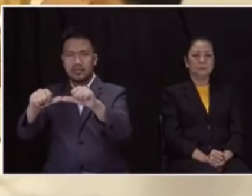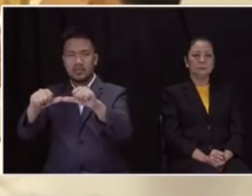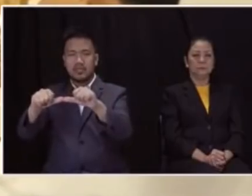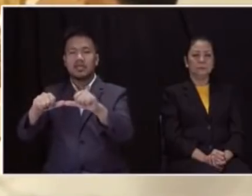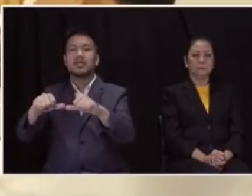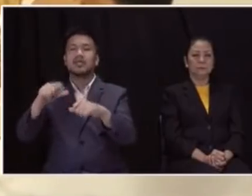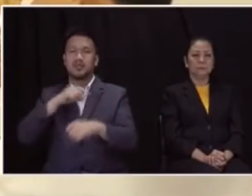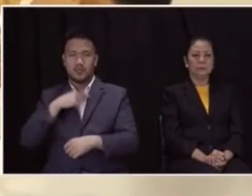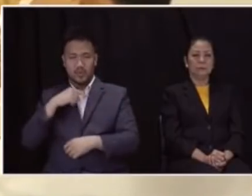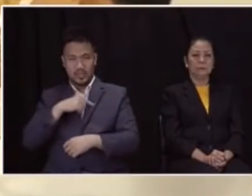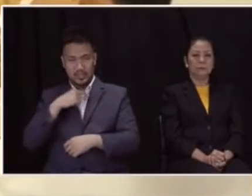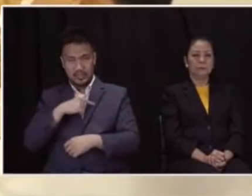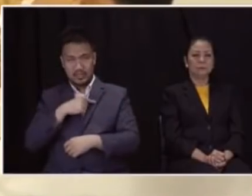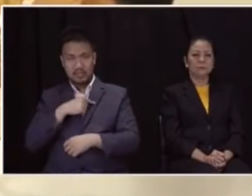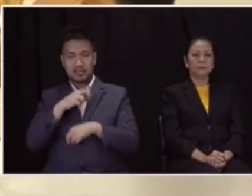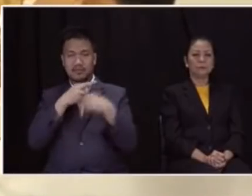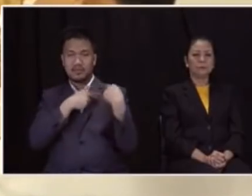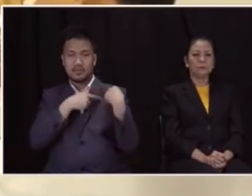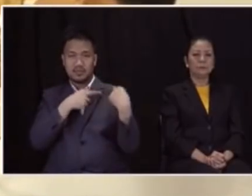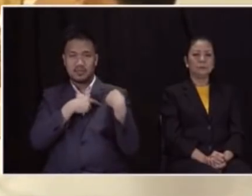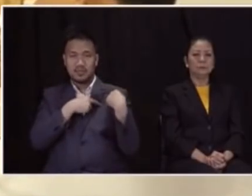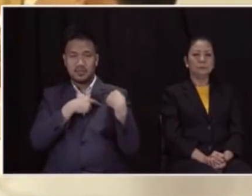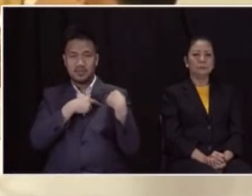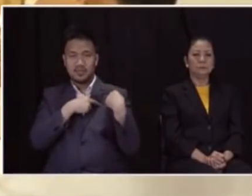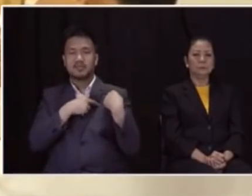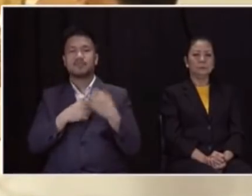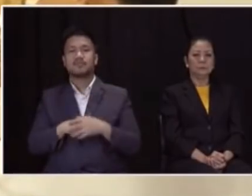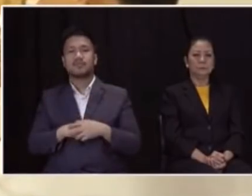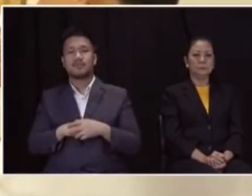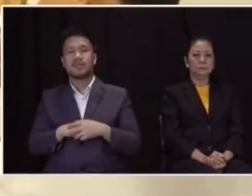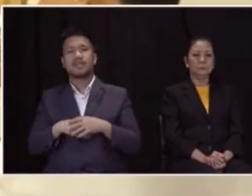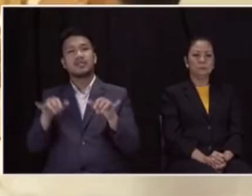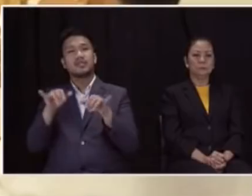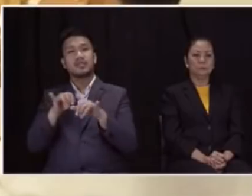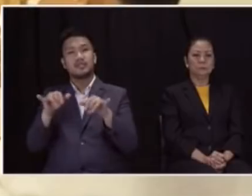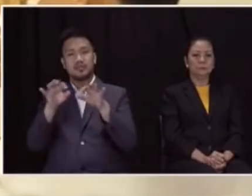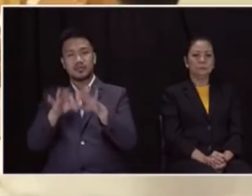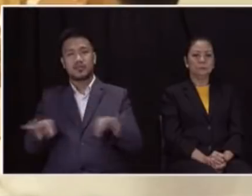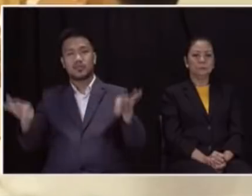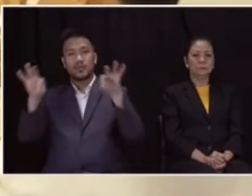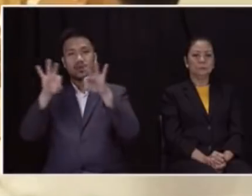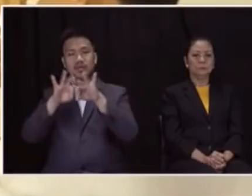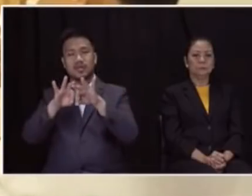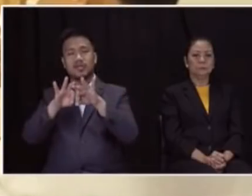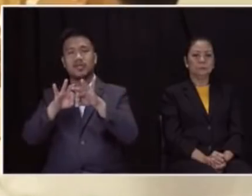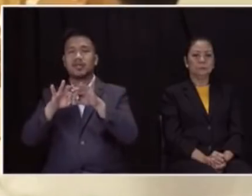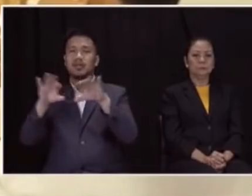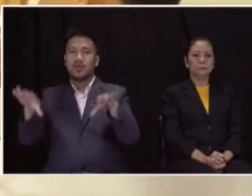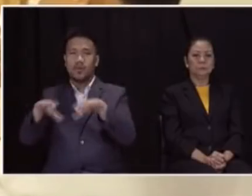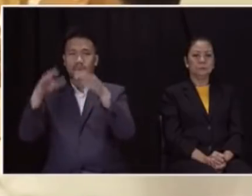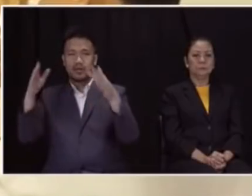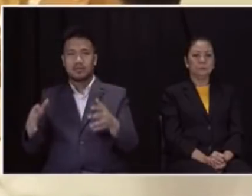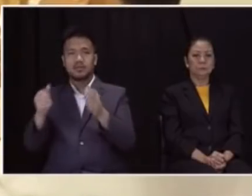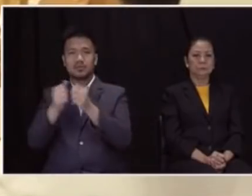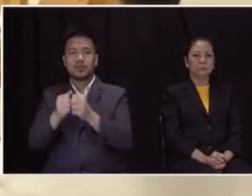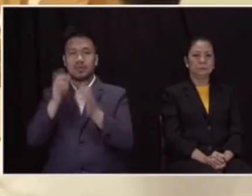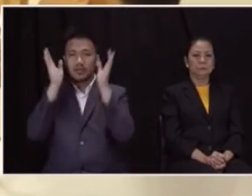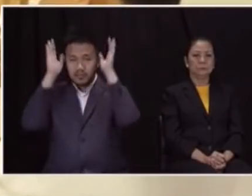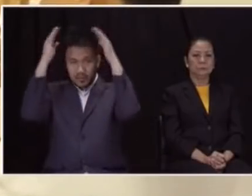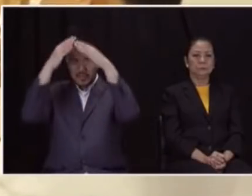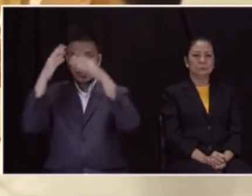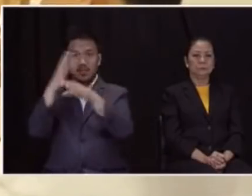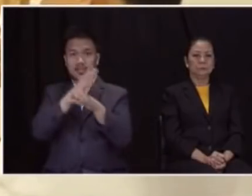of priesthood in the presbyteral rank as worthy fellow workers with the order of bishops